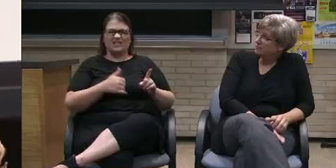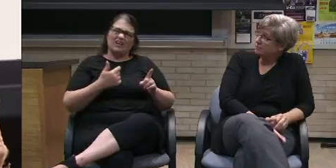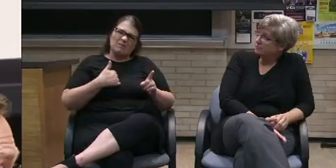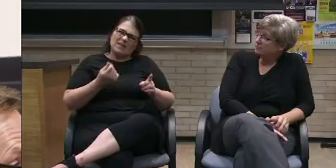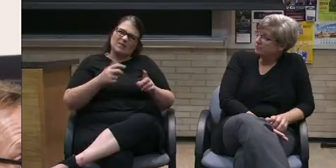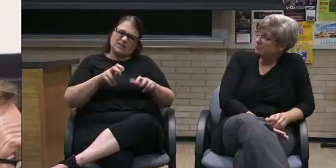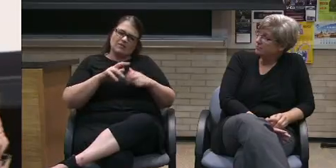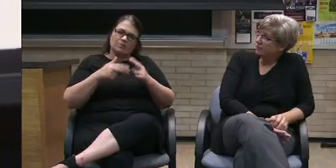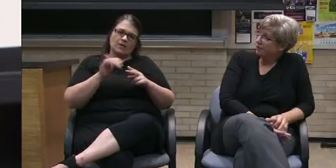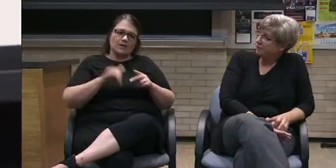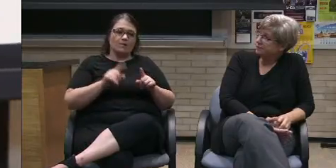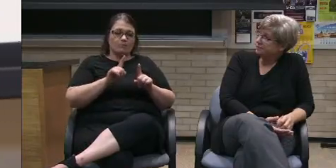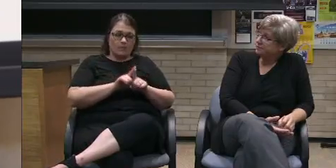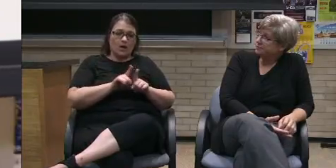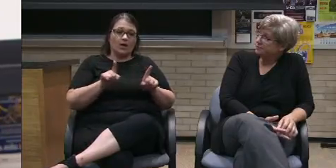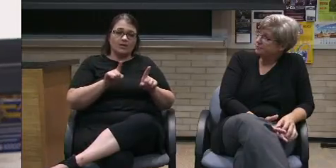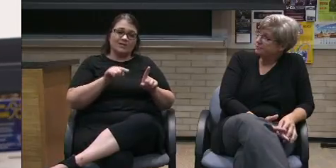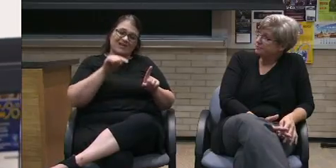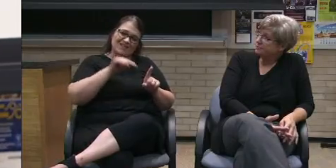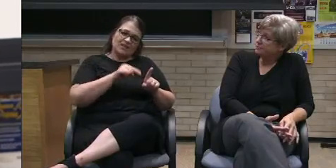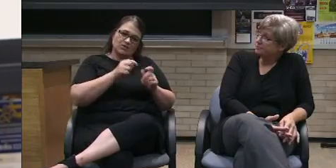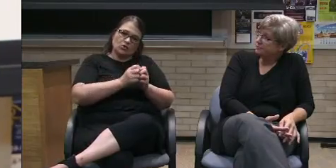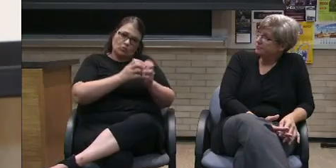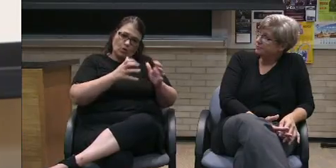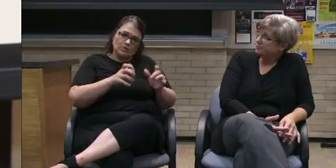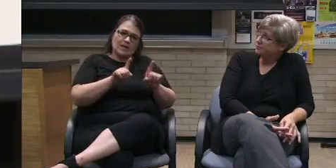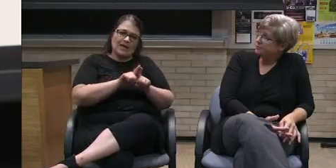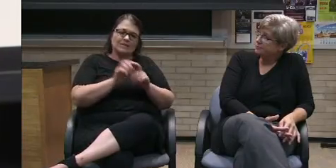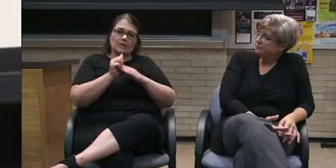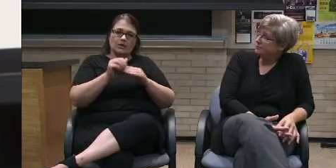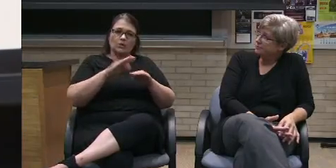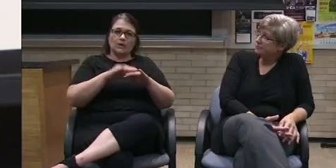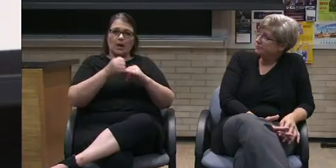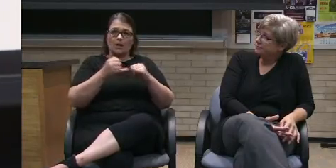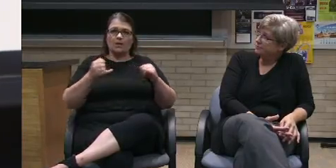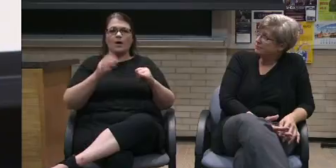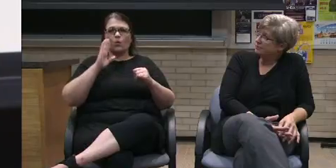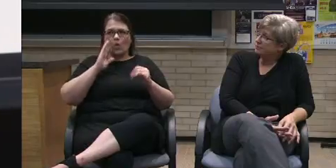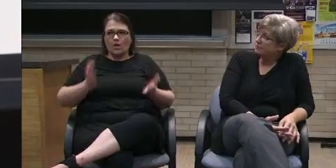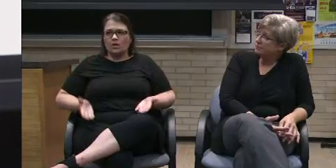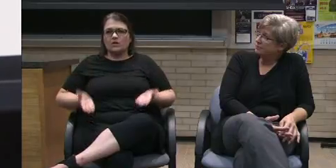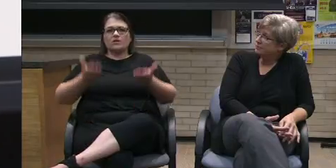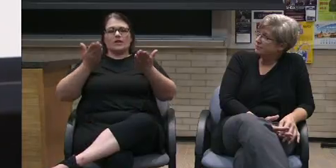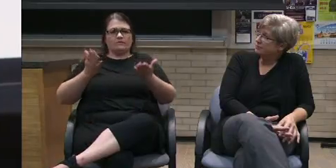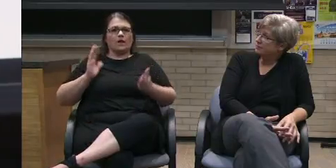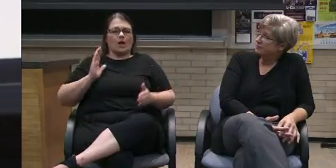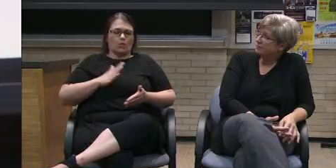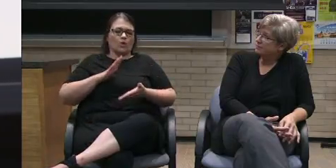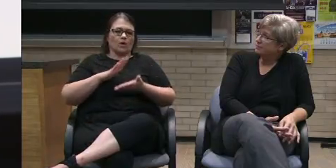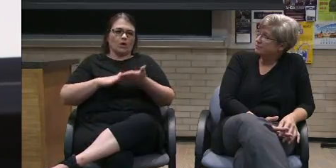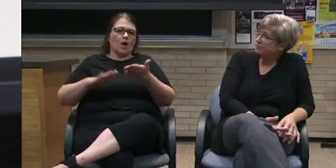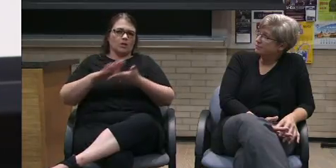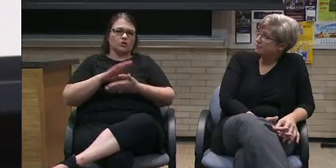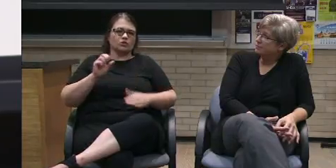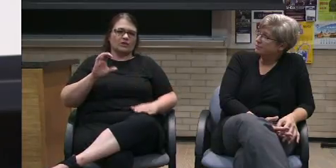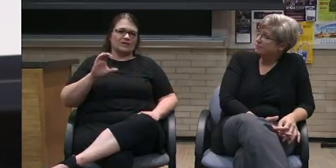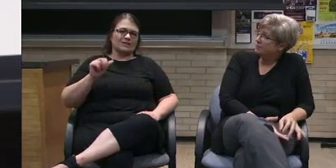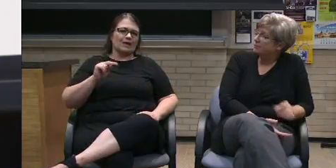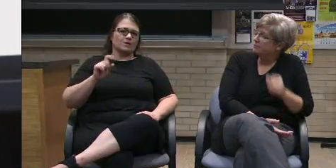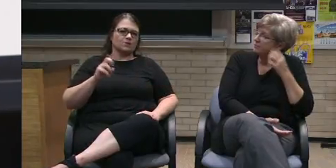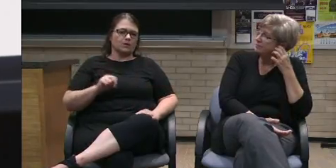enterprise moves forward as one of the leaders in online, that rising tide is going to lift SUNY Canton most significantly because we're so involved in